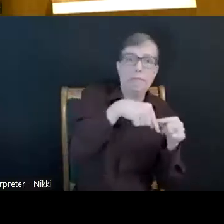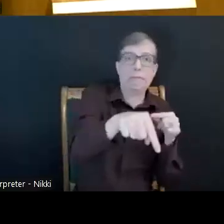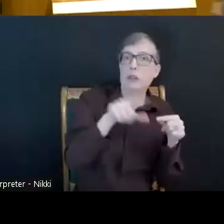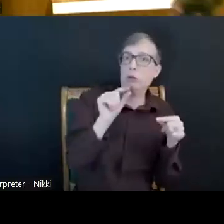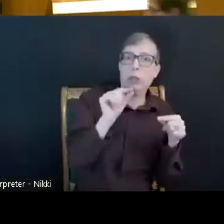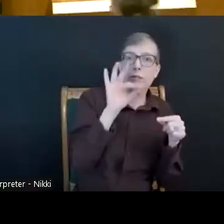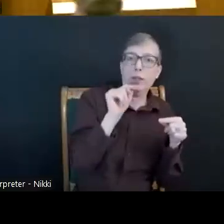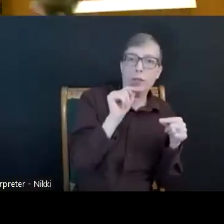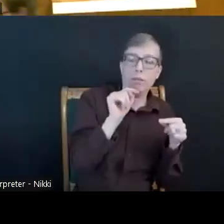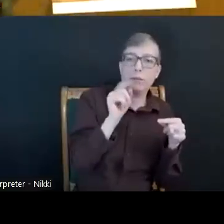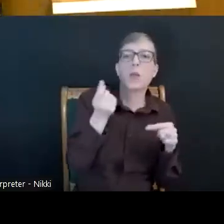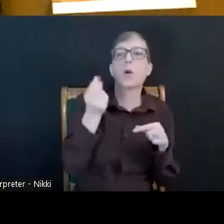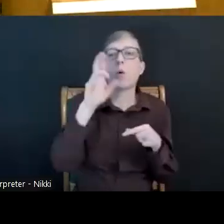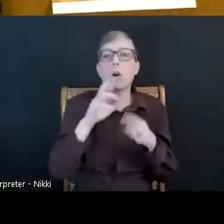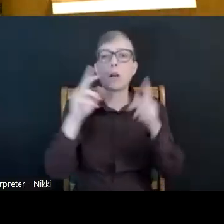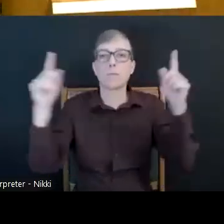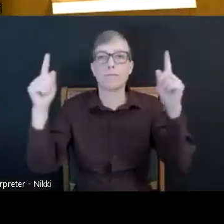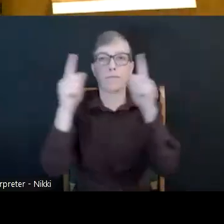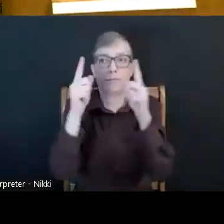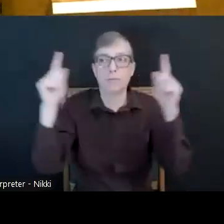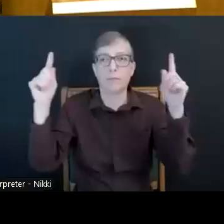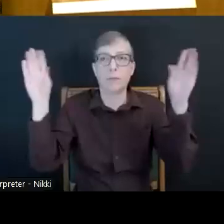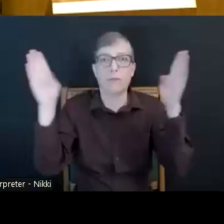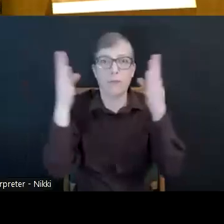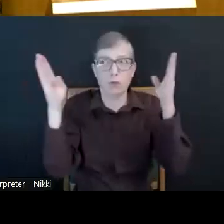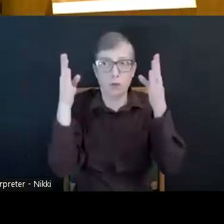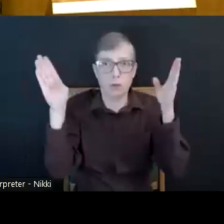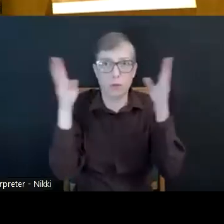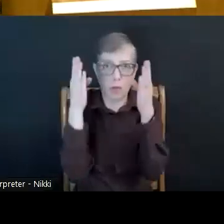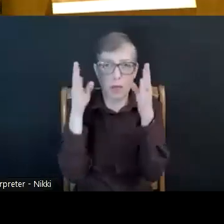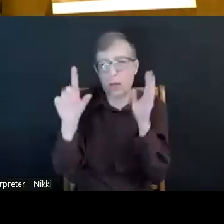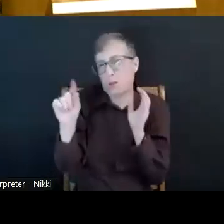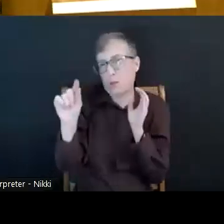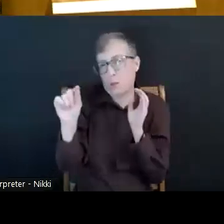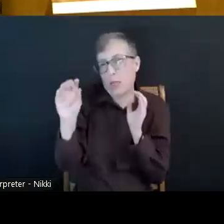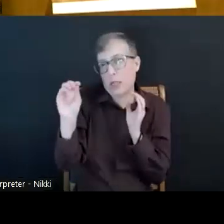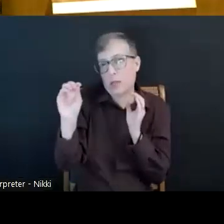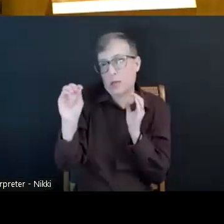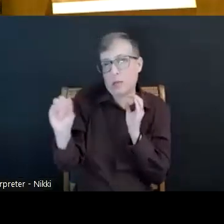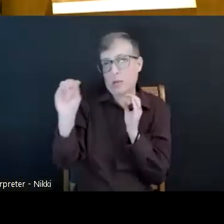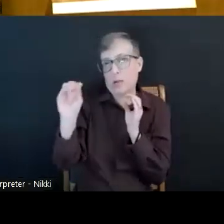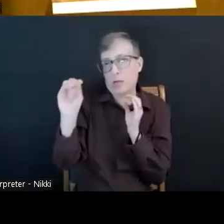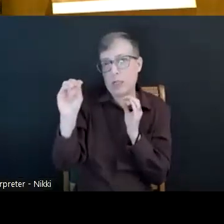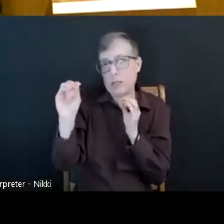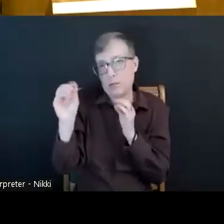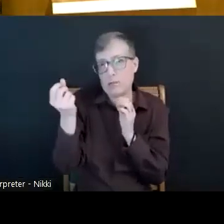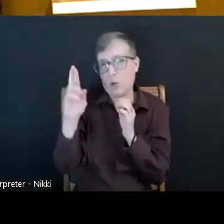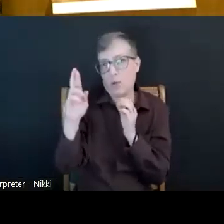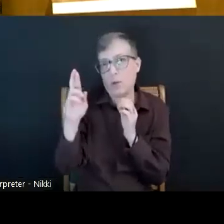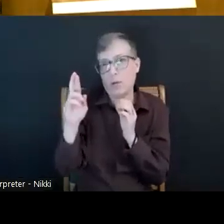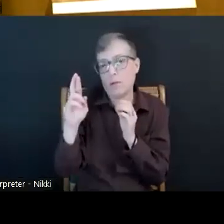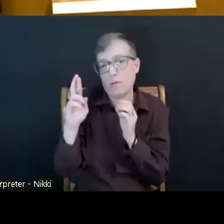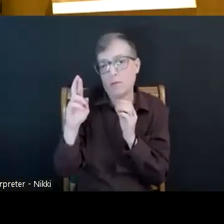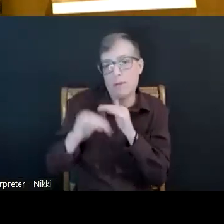20 degrees or less, about this much. So this is a big problem nationally. There's estimated to be over